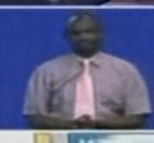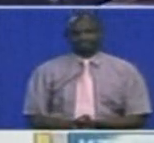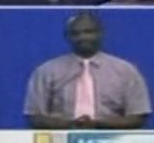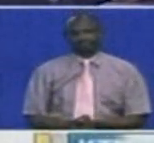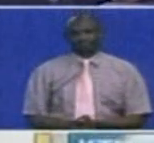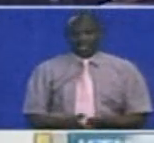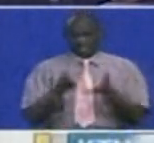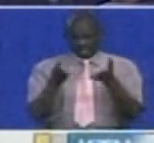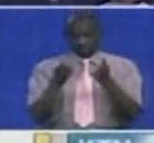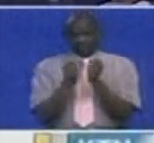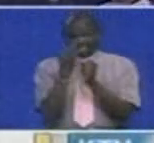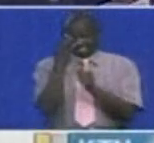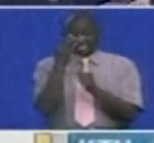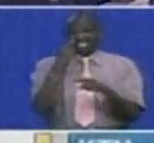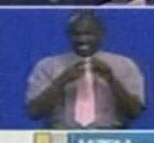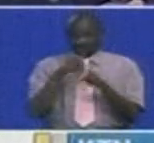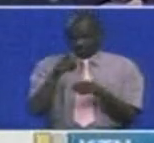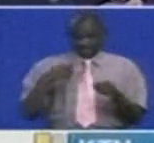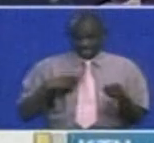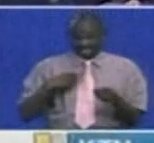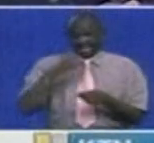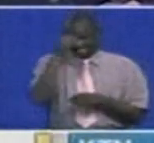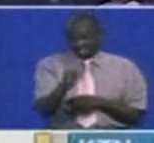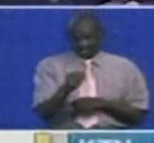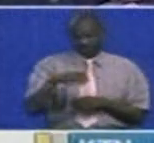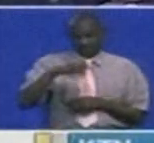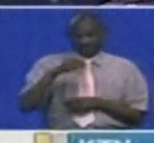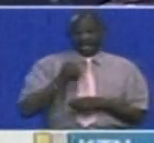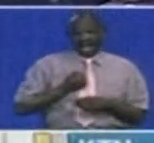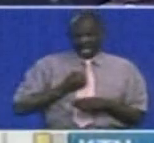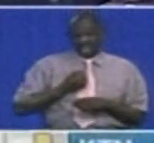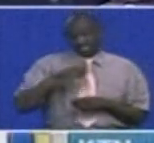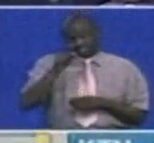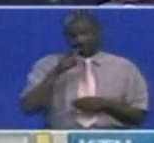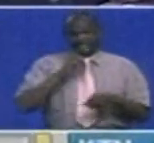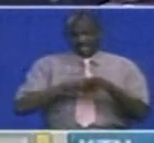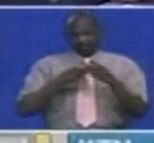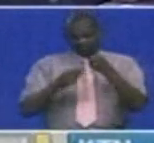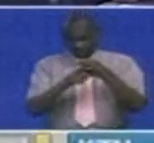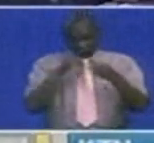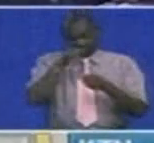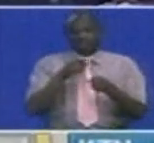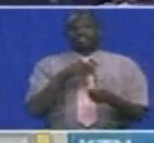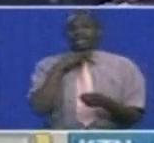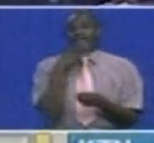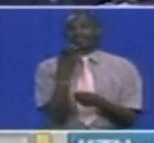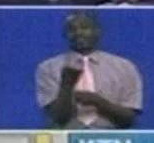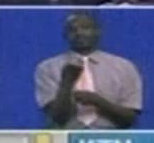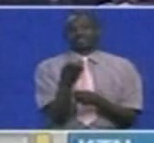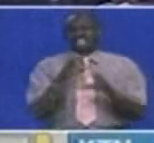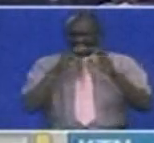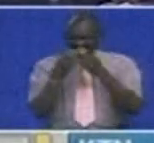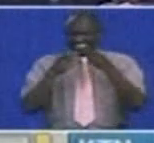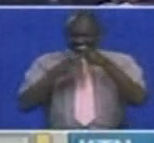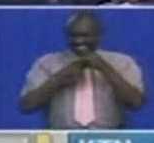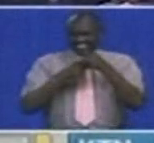Now, a 13-year-old girl from a village in Kajiado Central has died while undergoing female genital mutilation. The class 6 pupil is